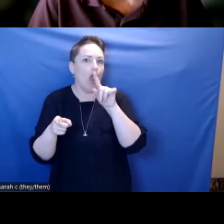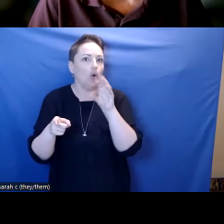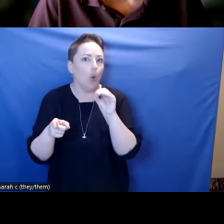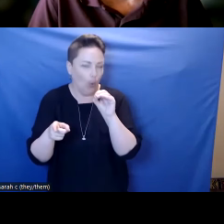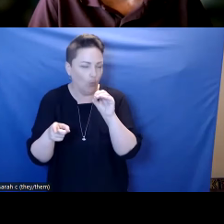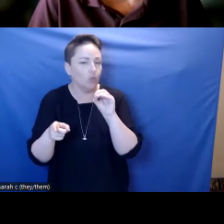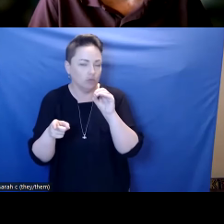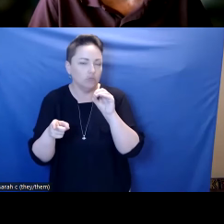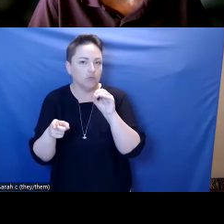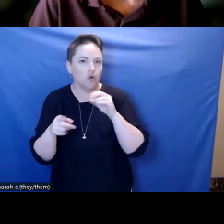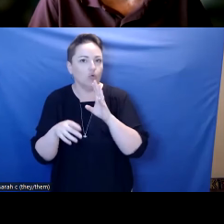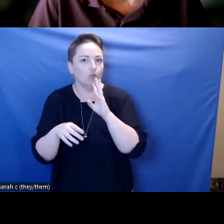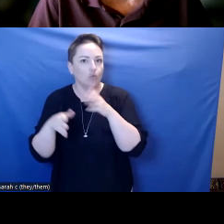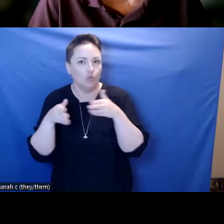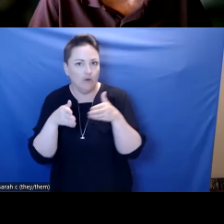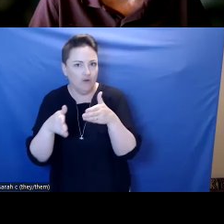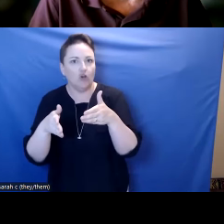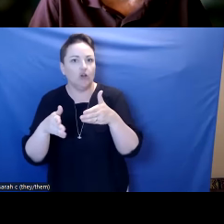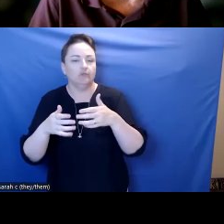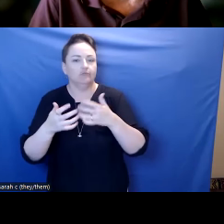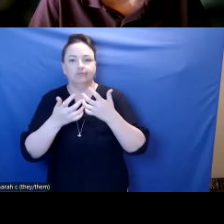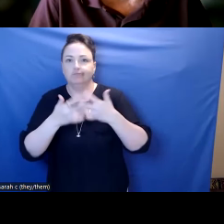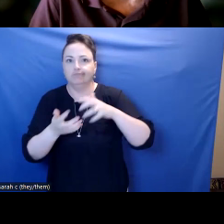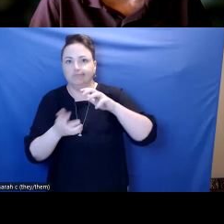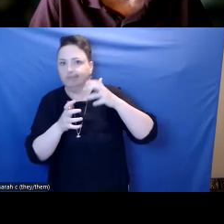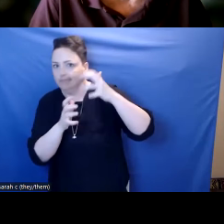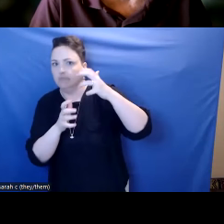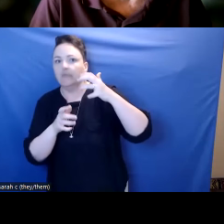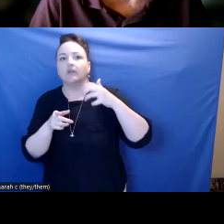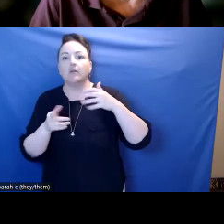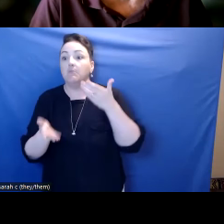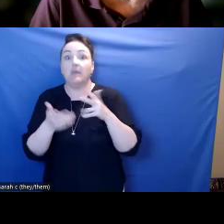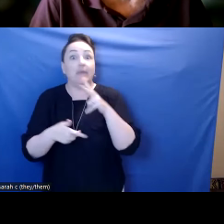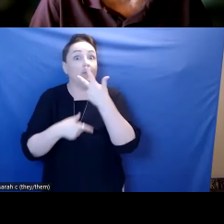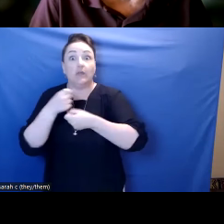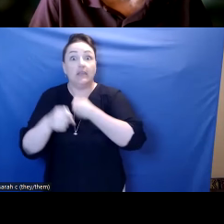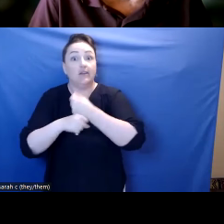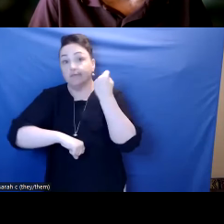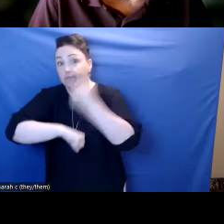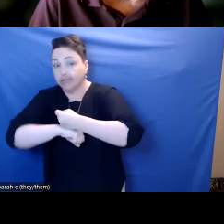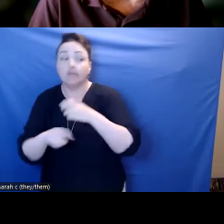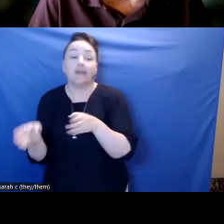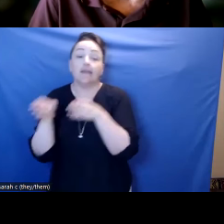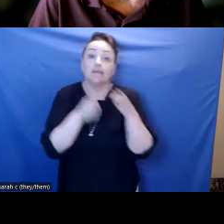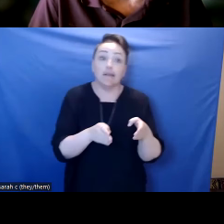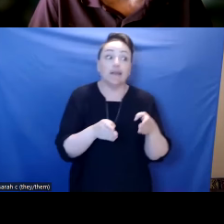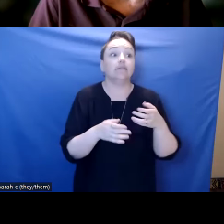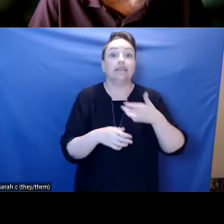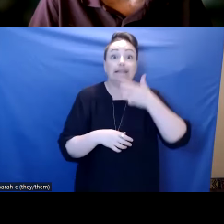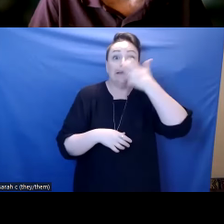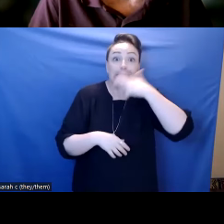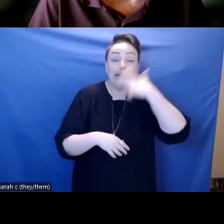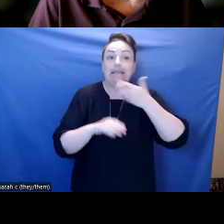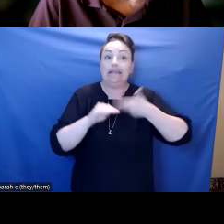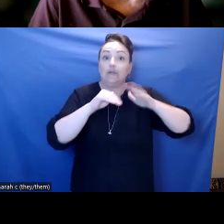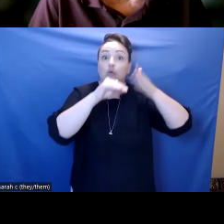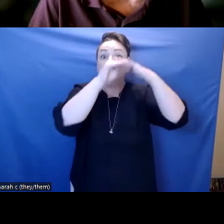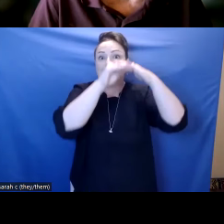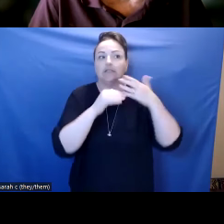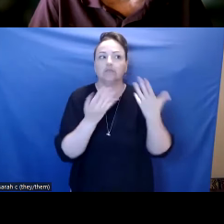like heat that also has to be factored into what we do with the built environment. So go ahead, Jonathan.